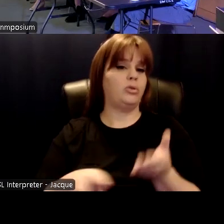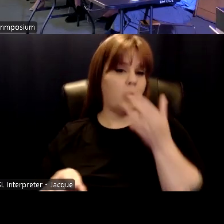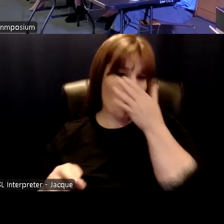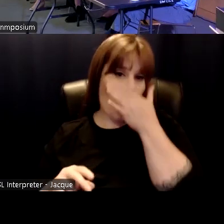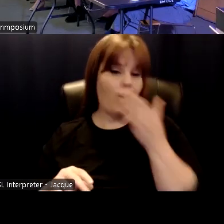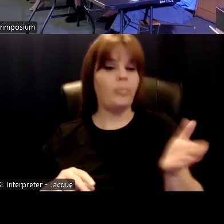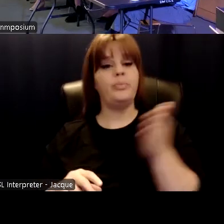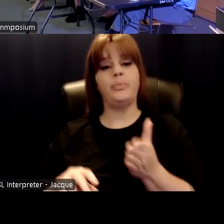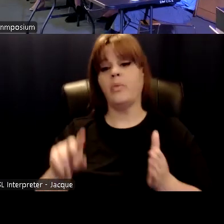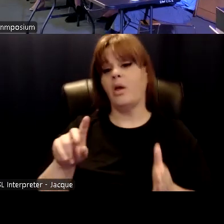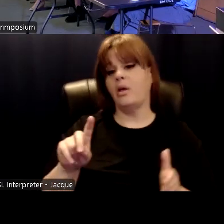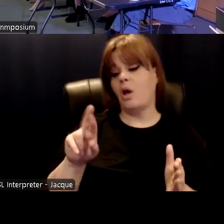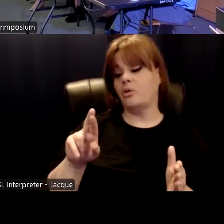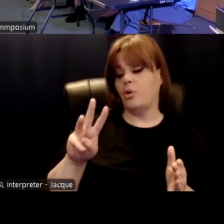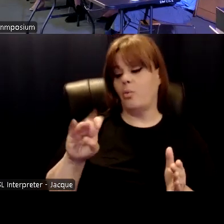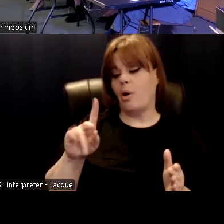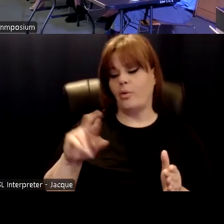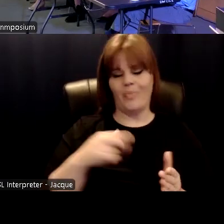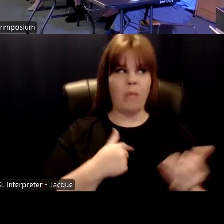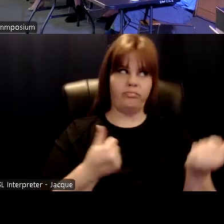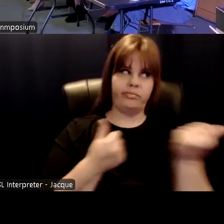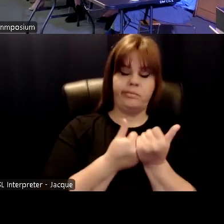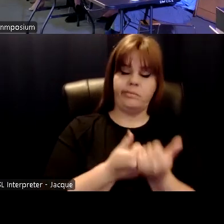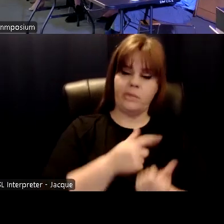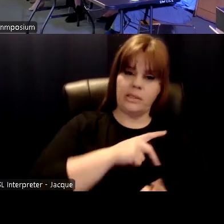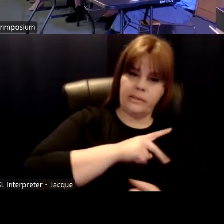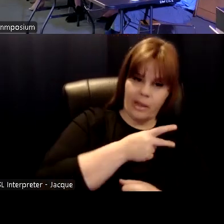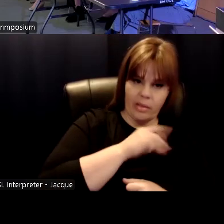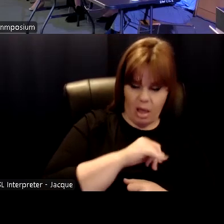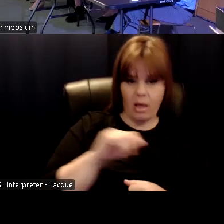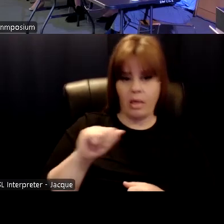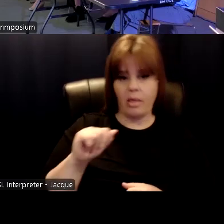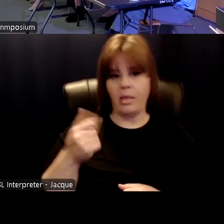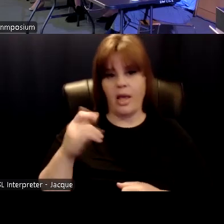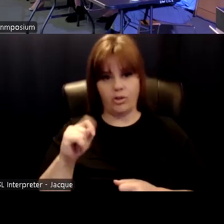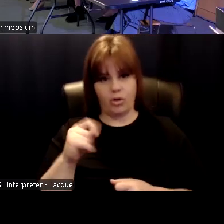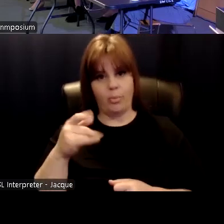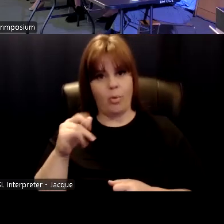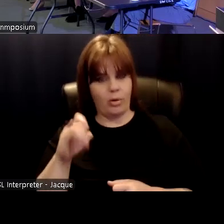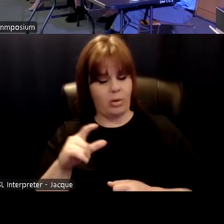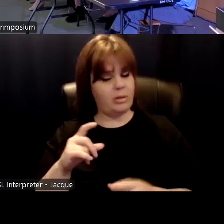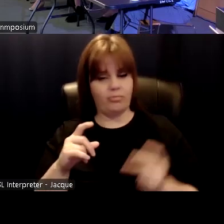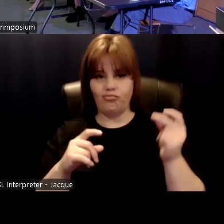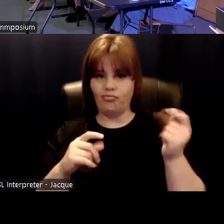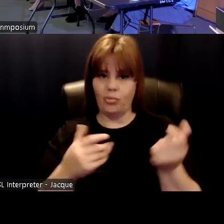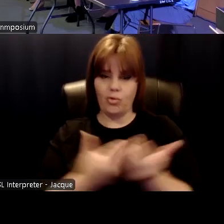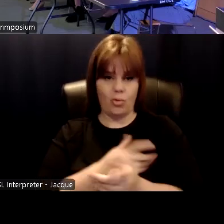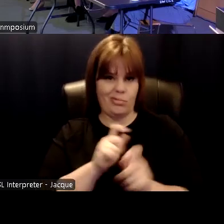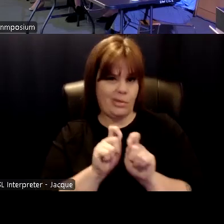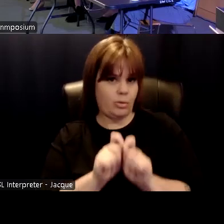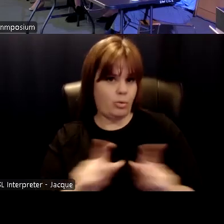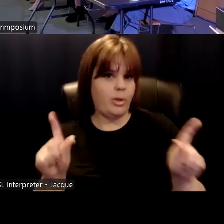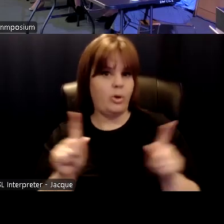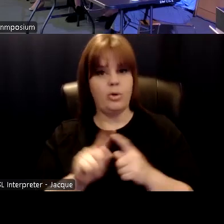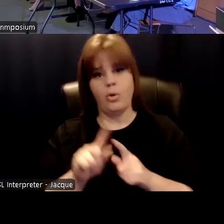Yeah, I would like to second that. So the agent portal is hot off the presses. This was distributed to folks